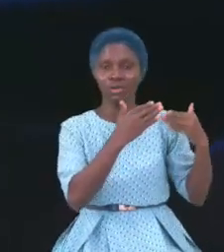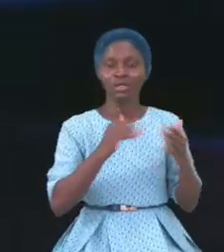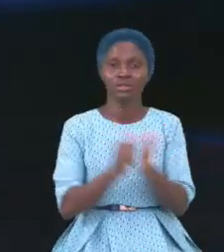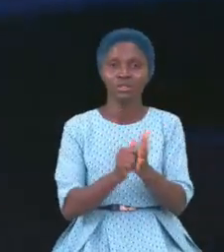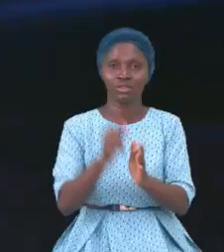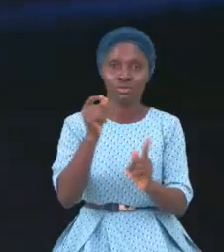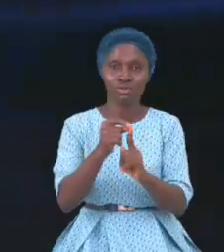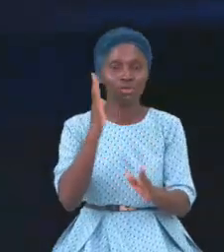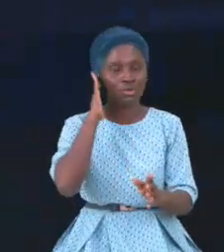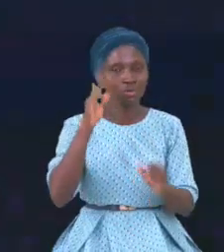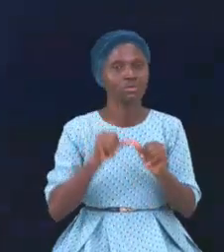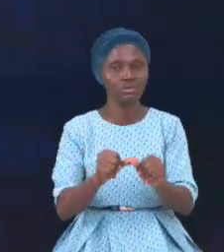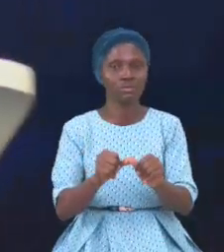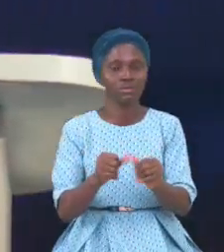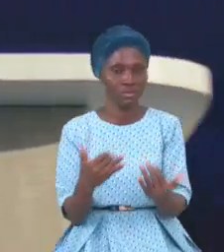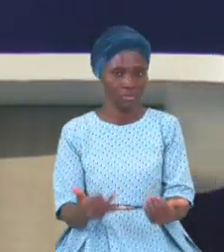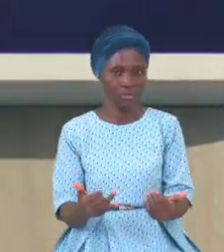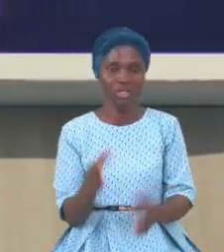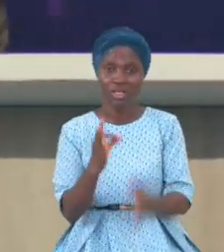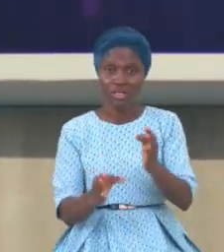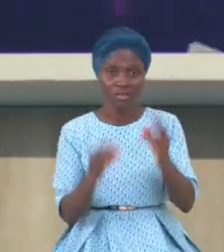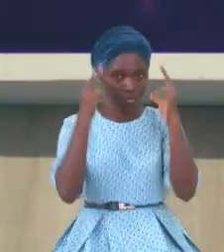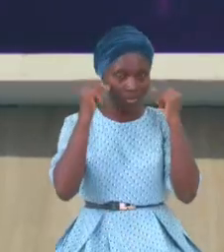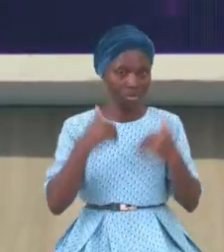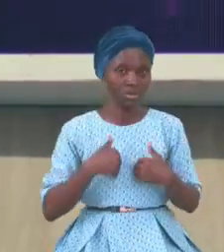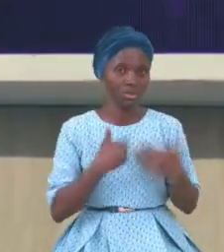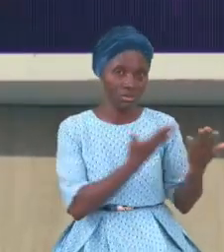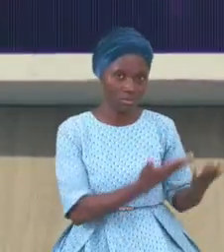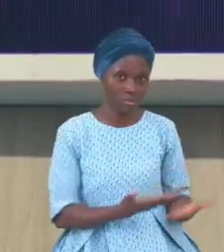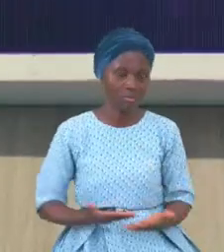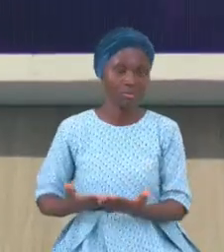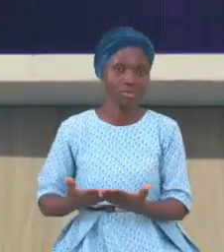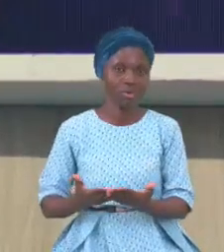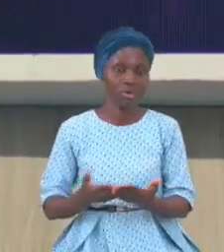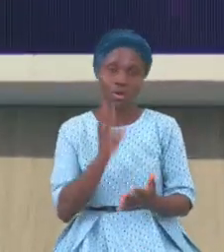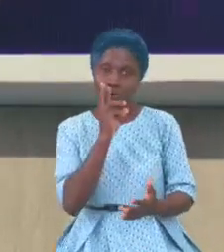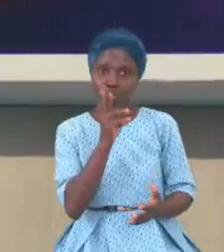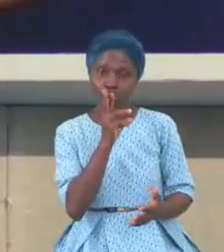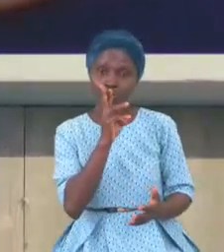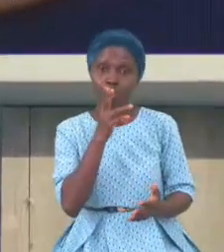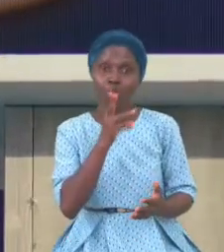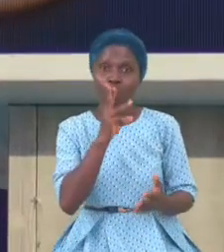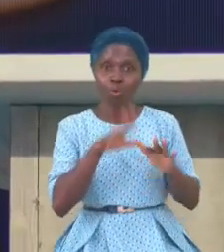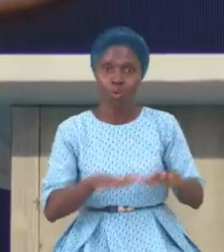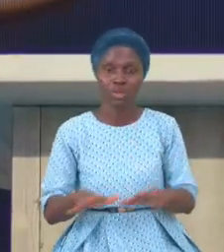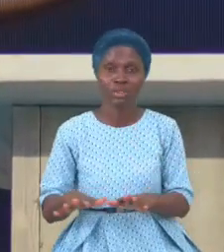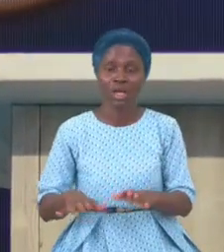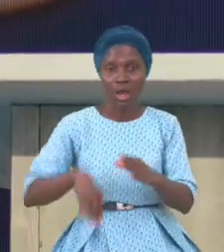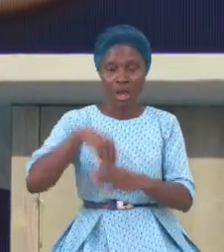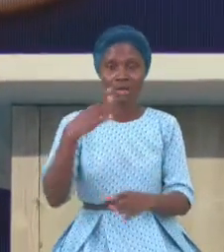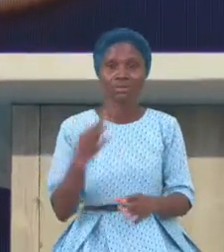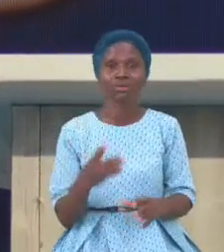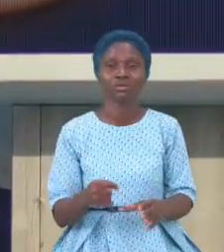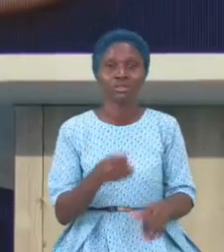if Moses had brought water out of the rock, if Moses had brought manna by his